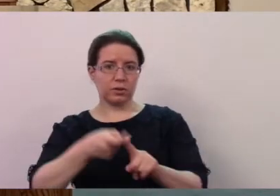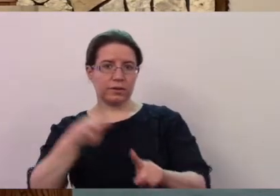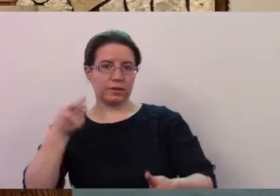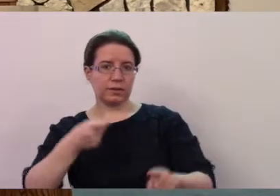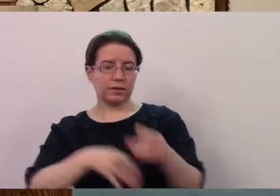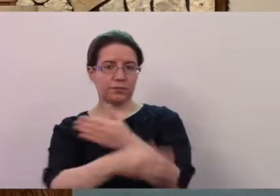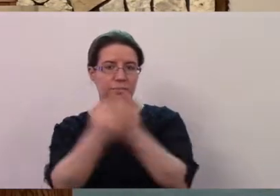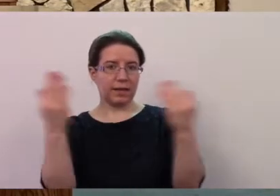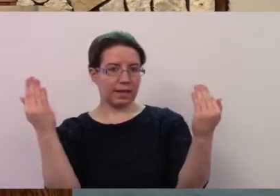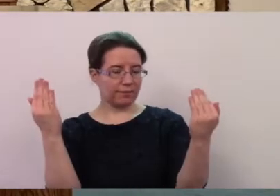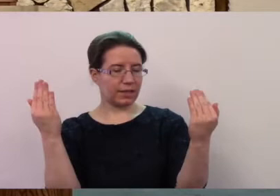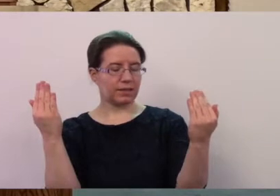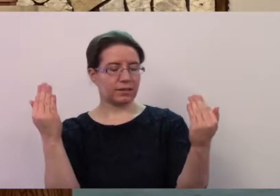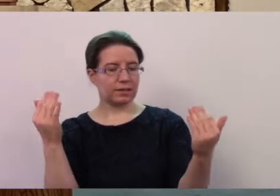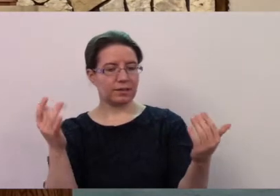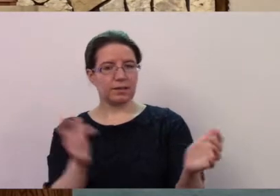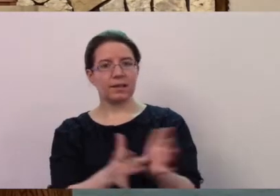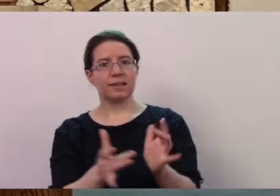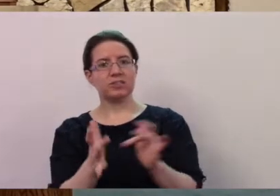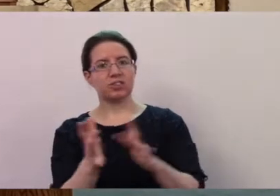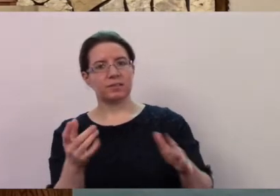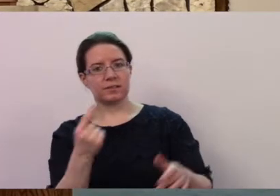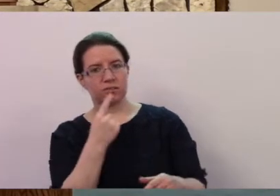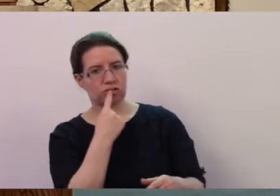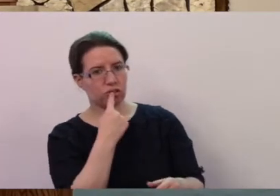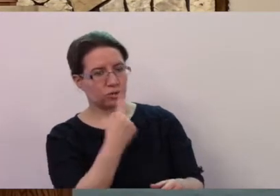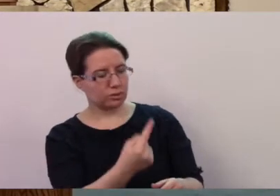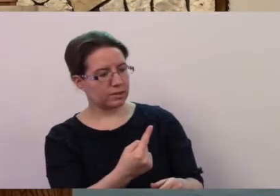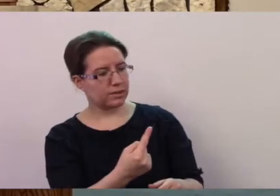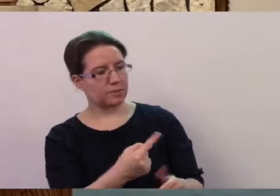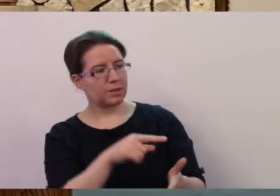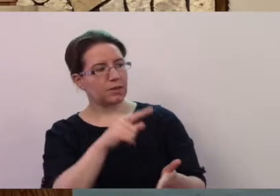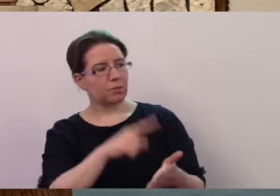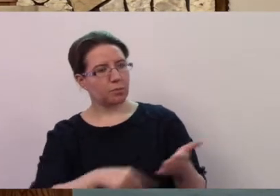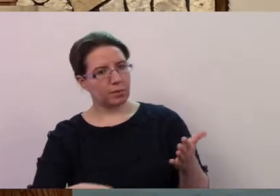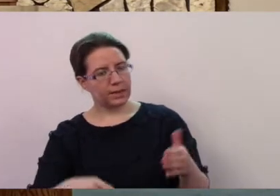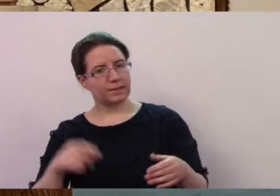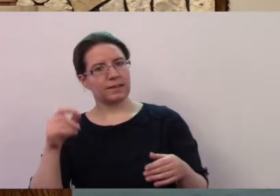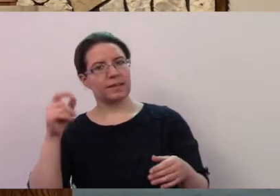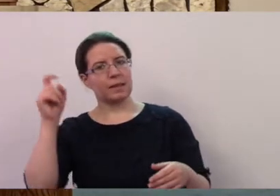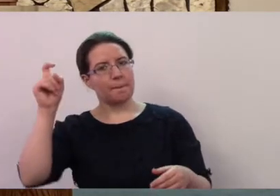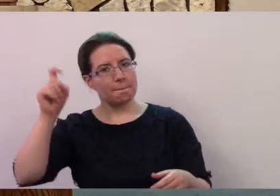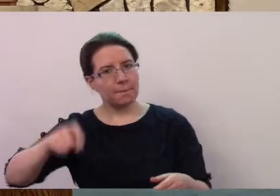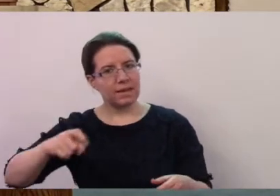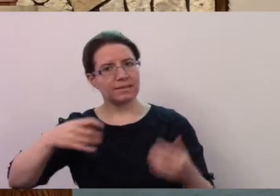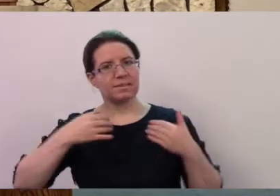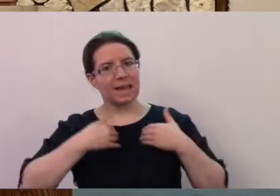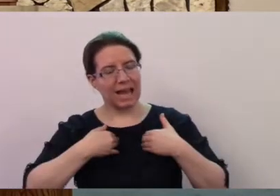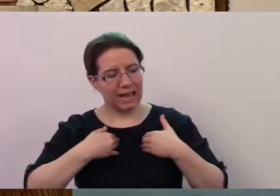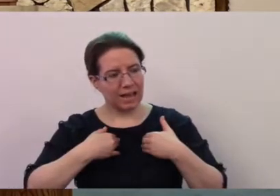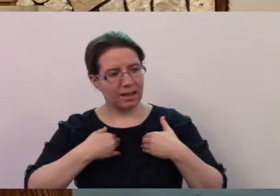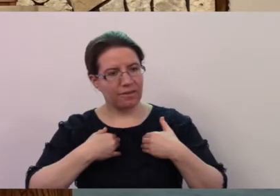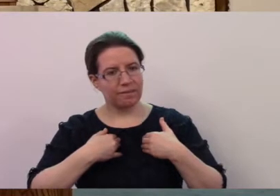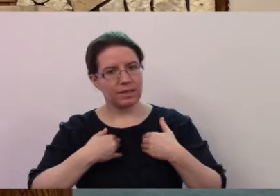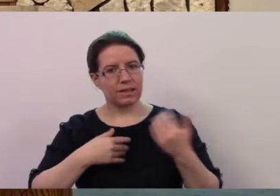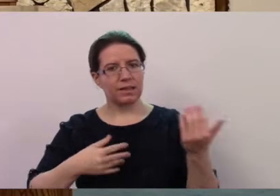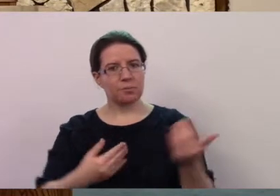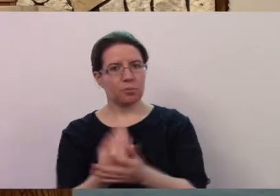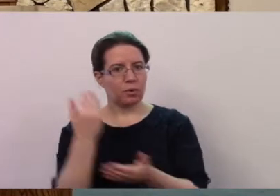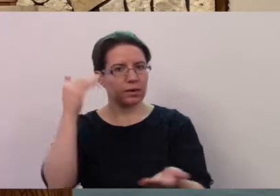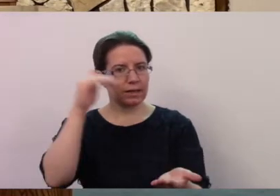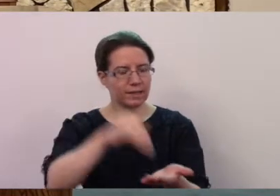this religious leader and tell him what he must have, that he must have a new birth. Yes.